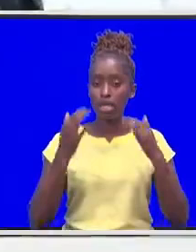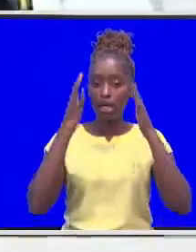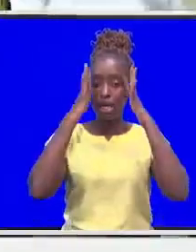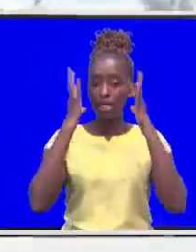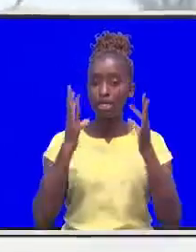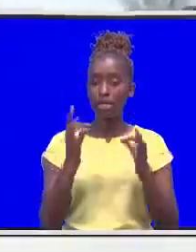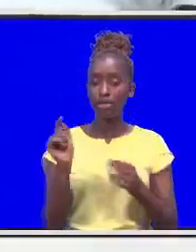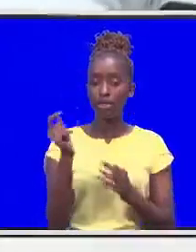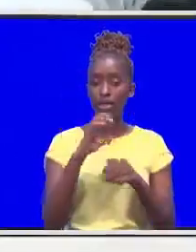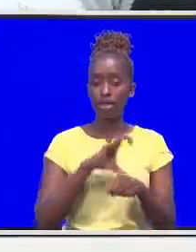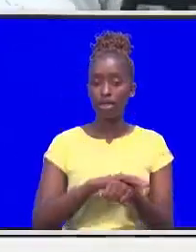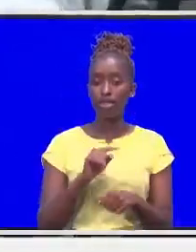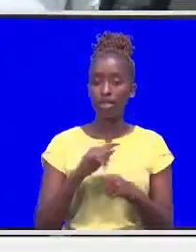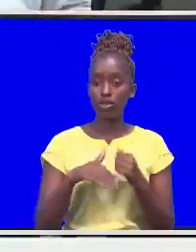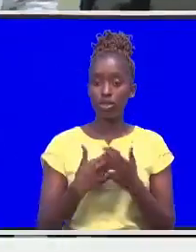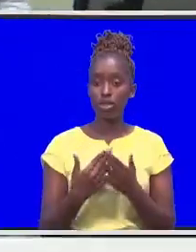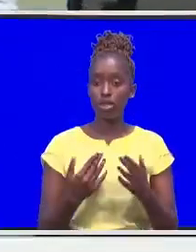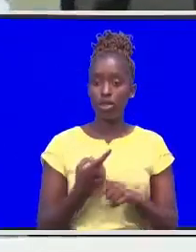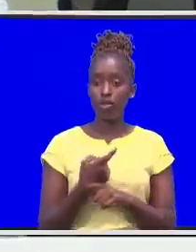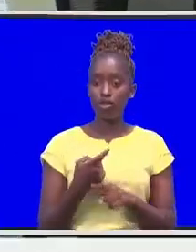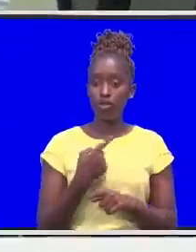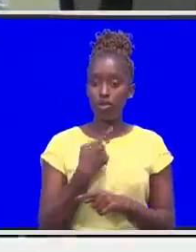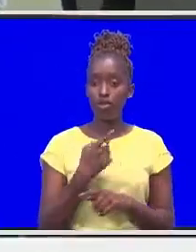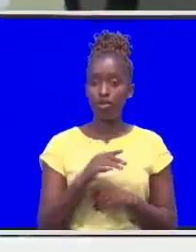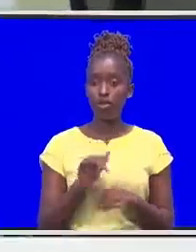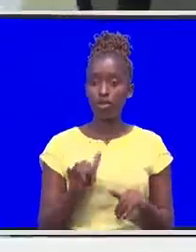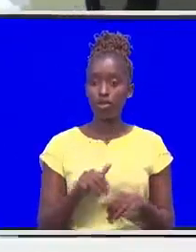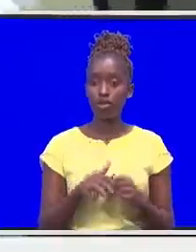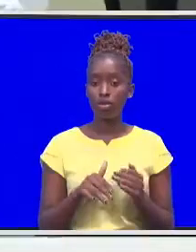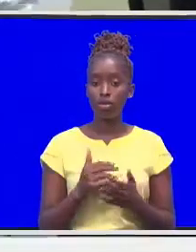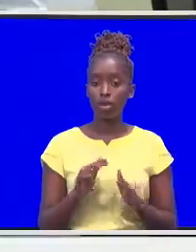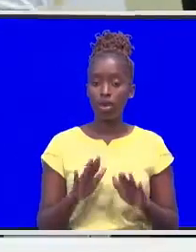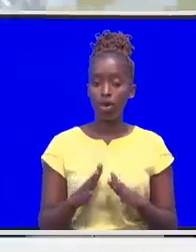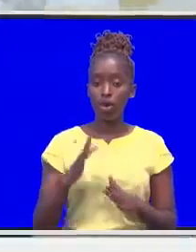get a reprieve from the imposing of the grant, or will the